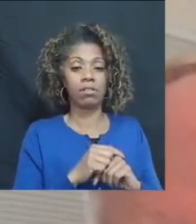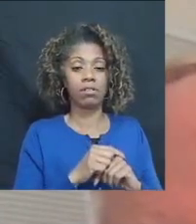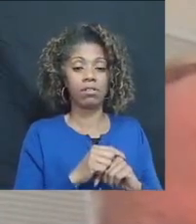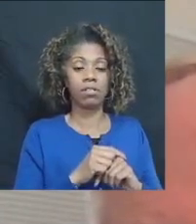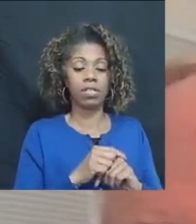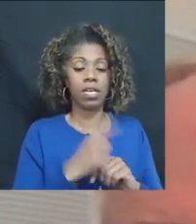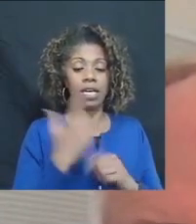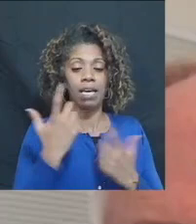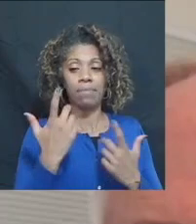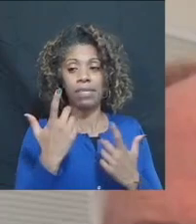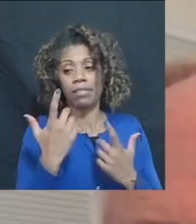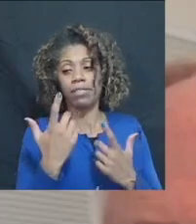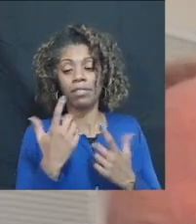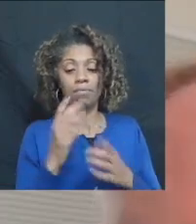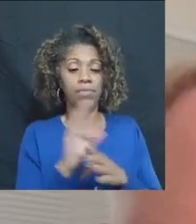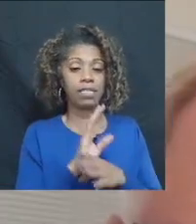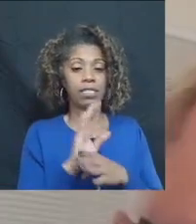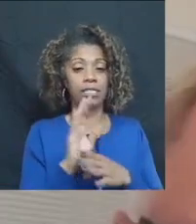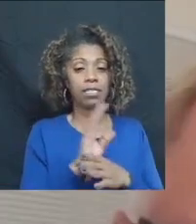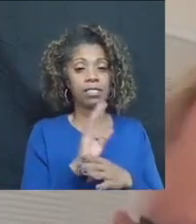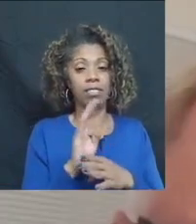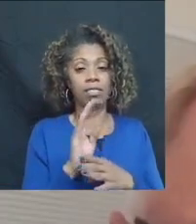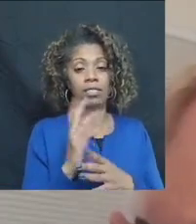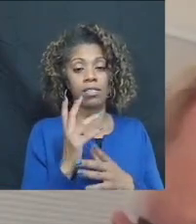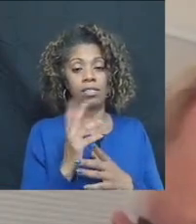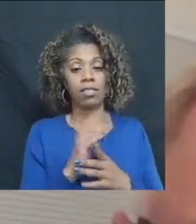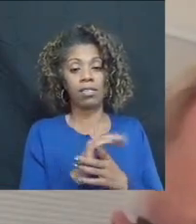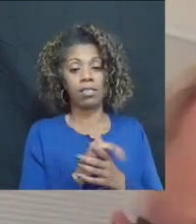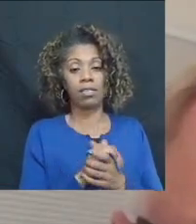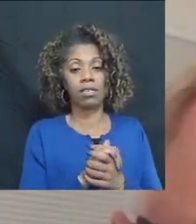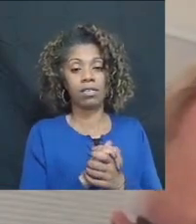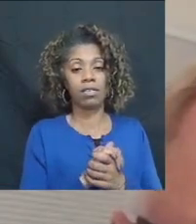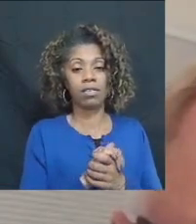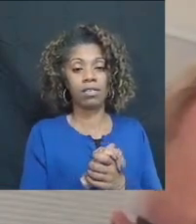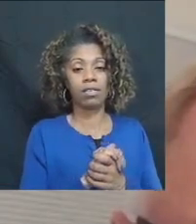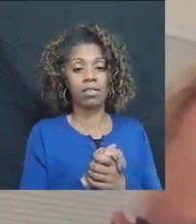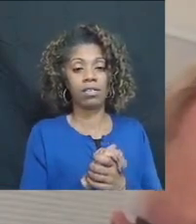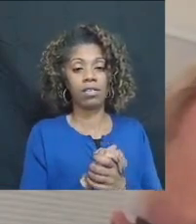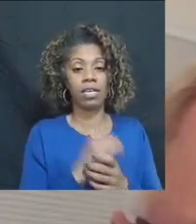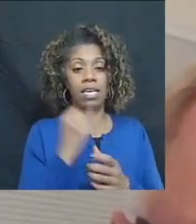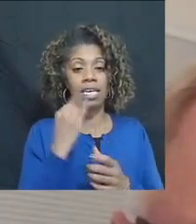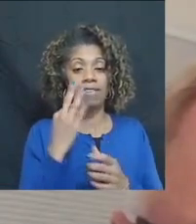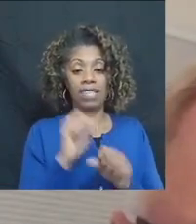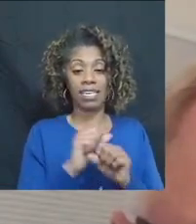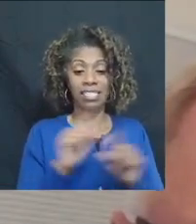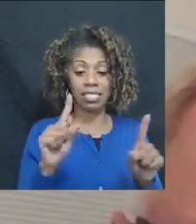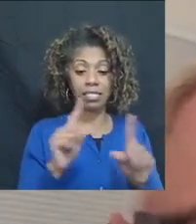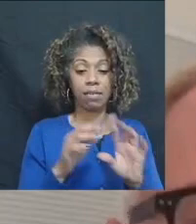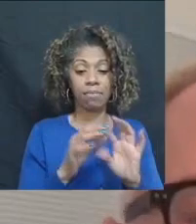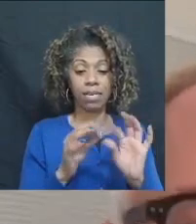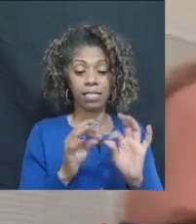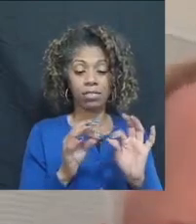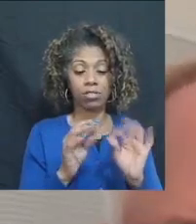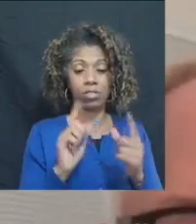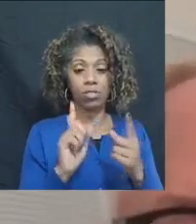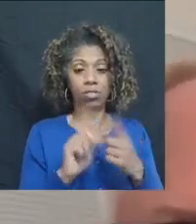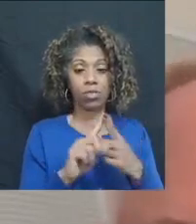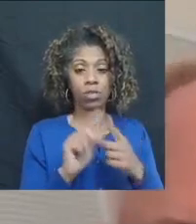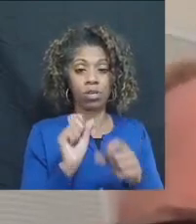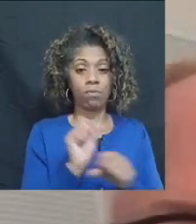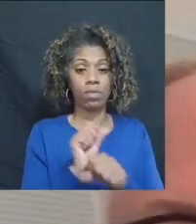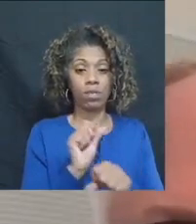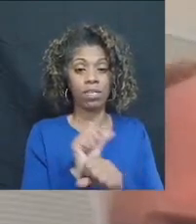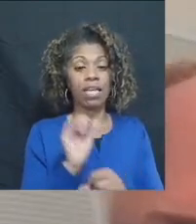businesses can be drivers. When a CEO sends out a message to all of their employees, that can be quite